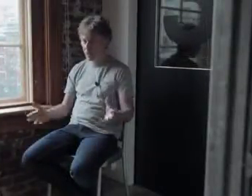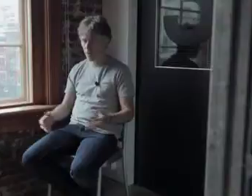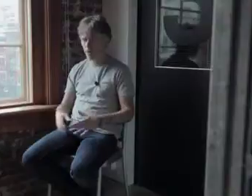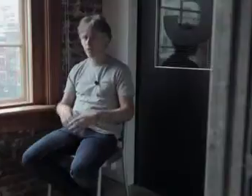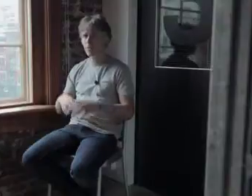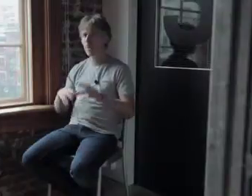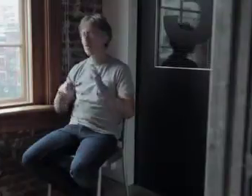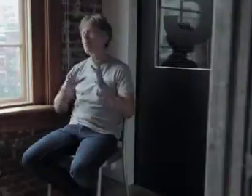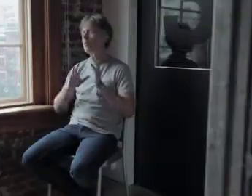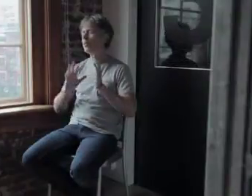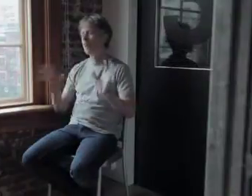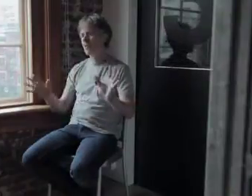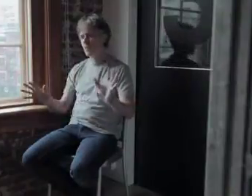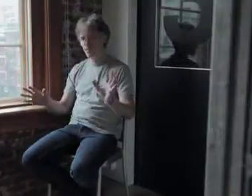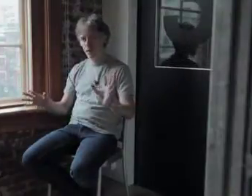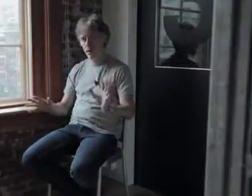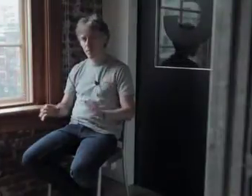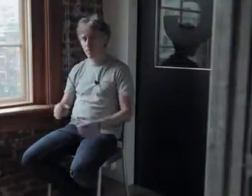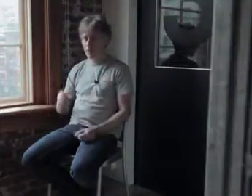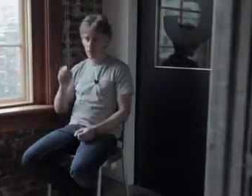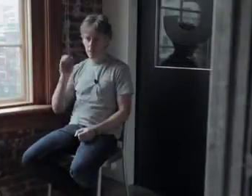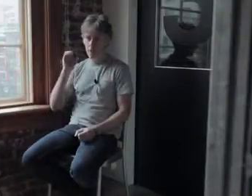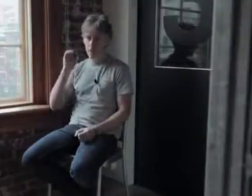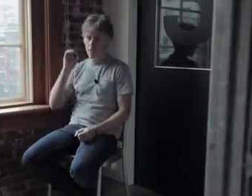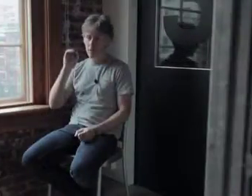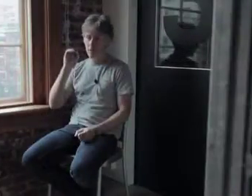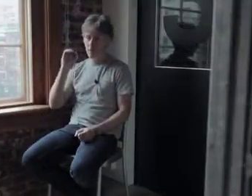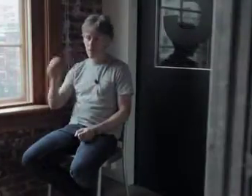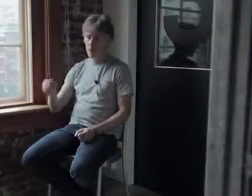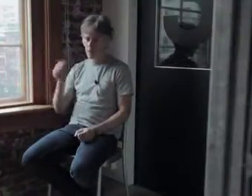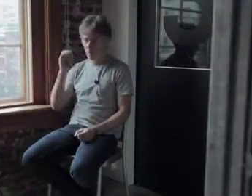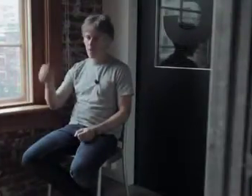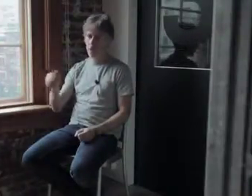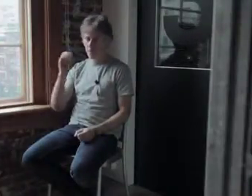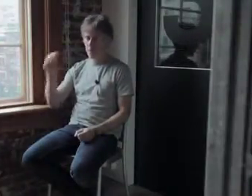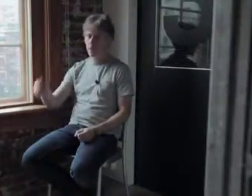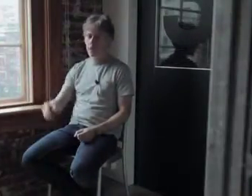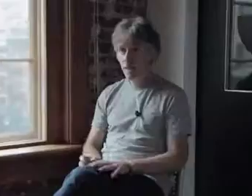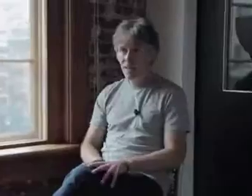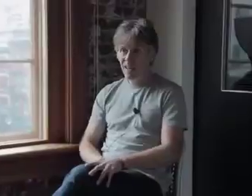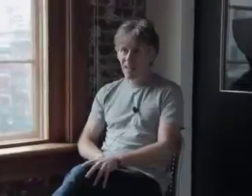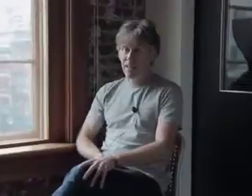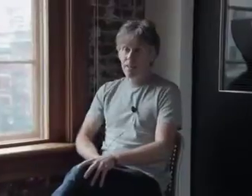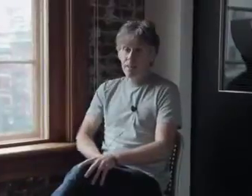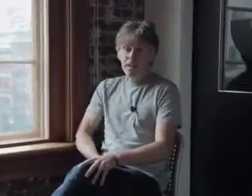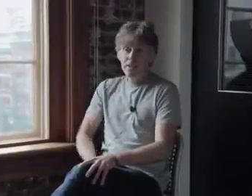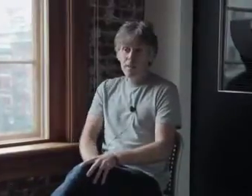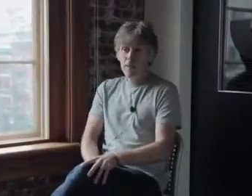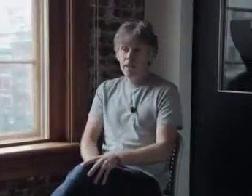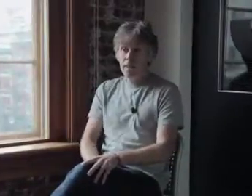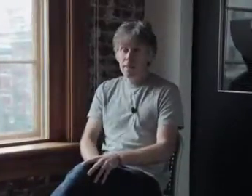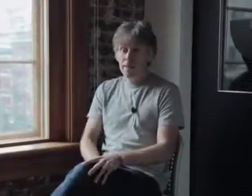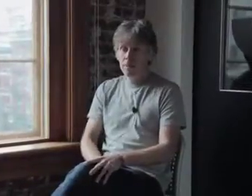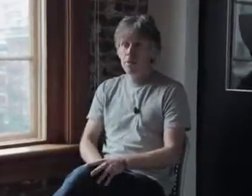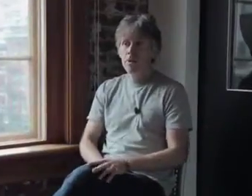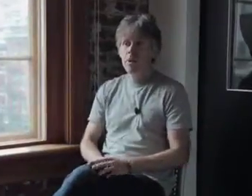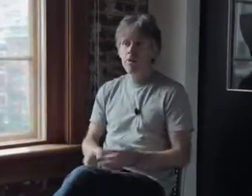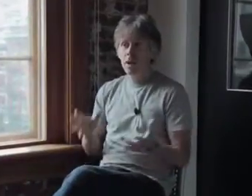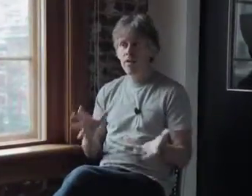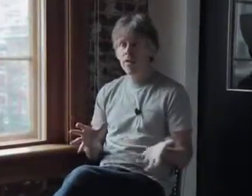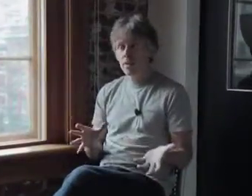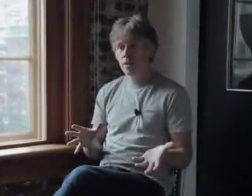no. Everybody's got a good vibe. So it just worked and worked and worked. And I just keep looking at it because we're